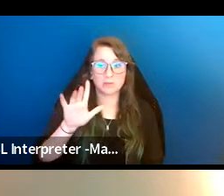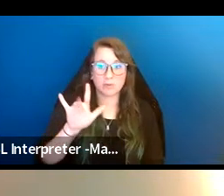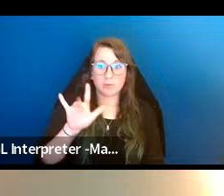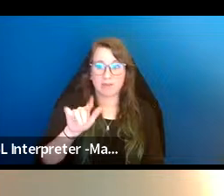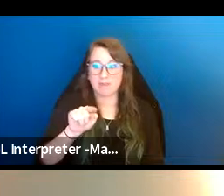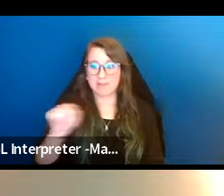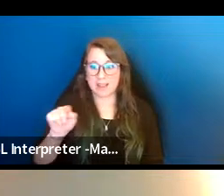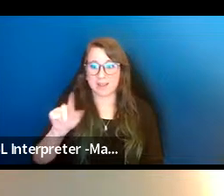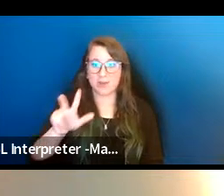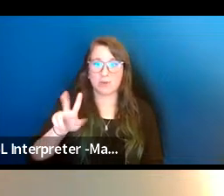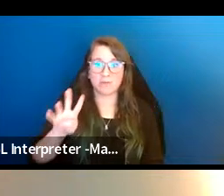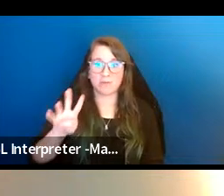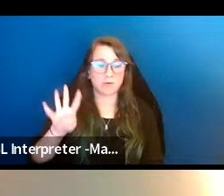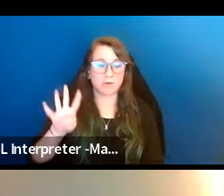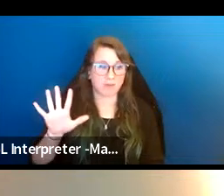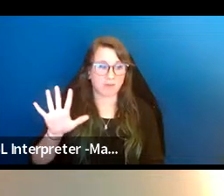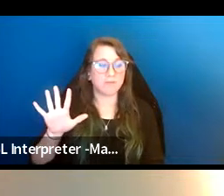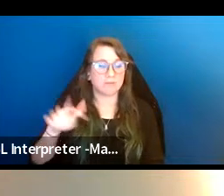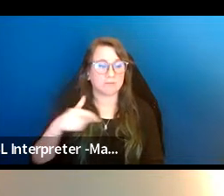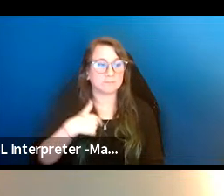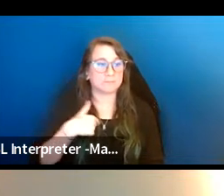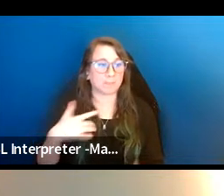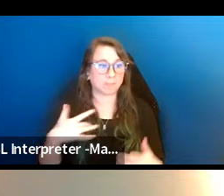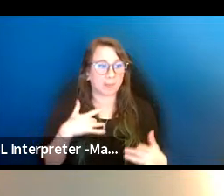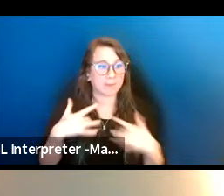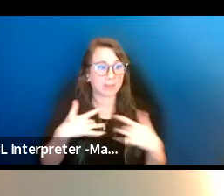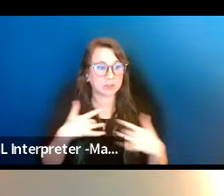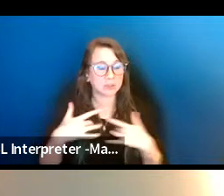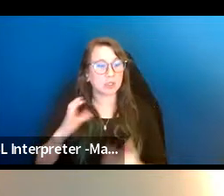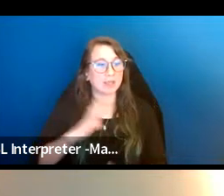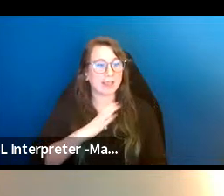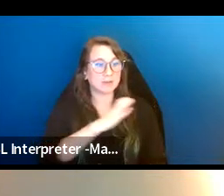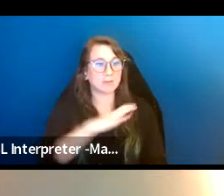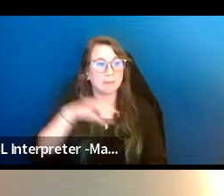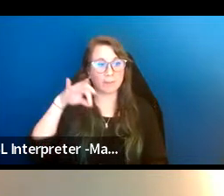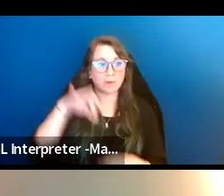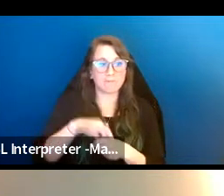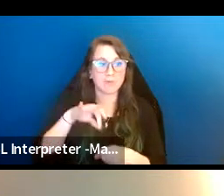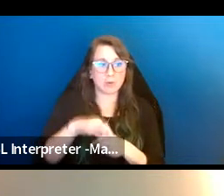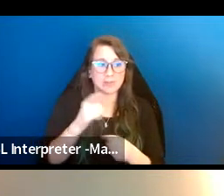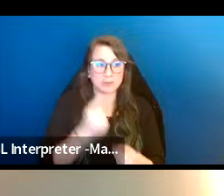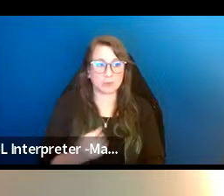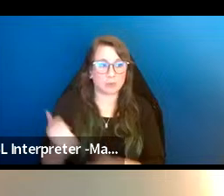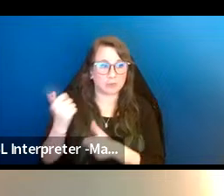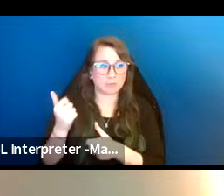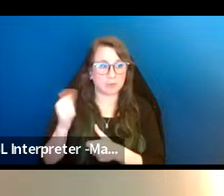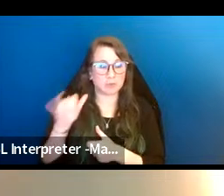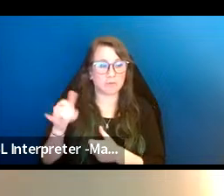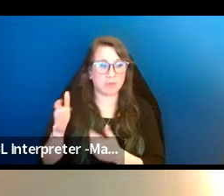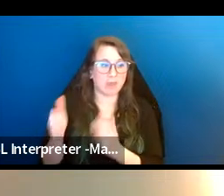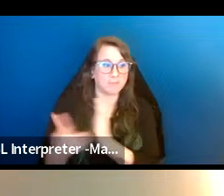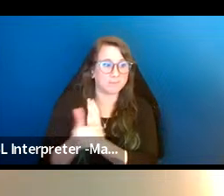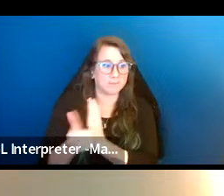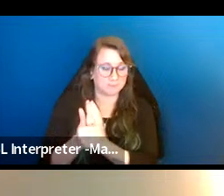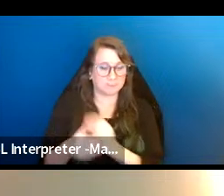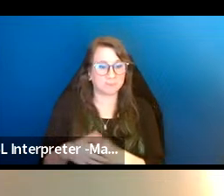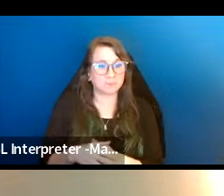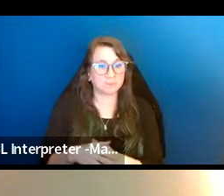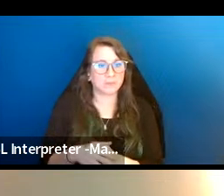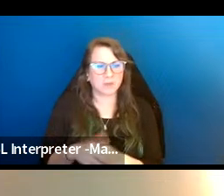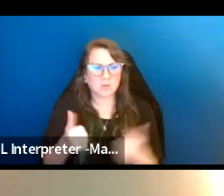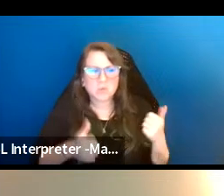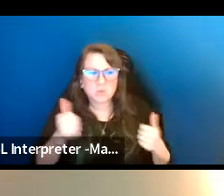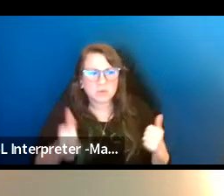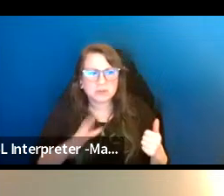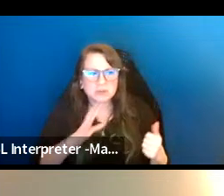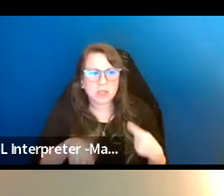25-345, I am concerned about the council member voting to remove that provision. And the provision is Which not provision